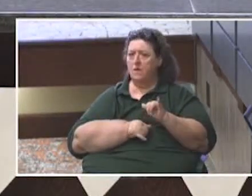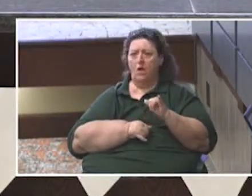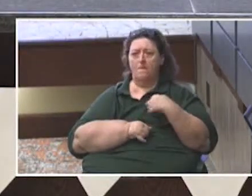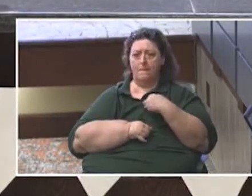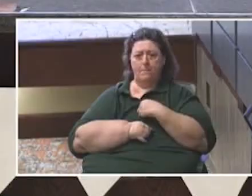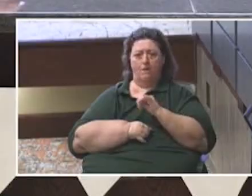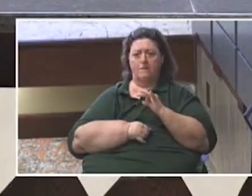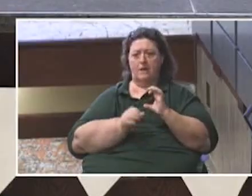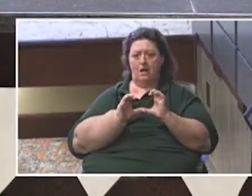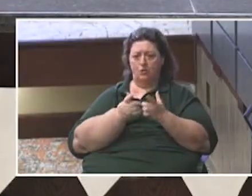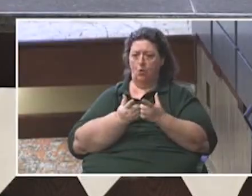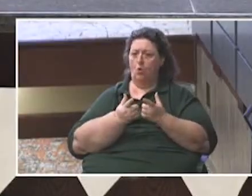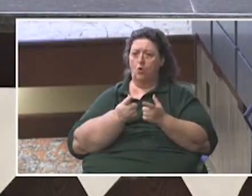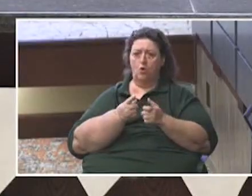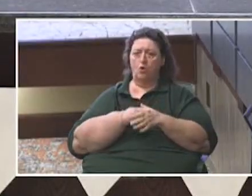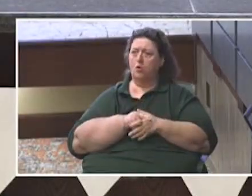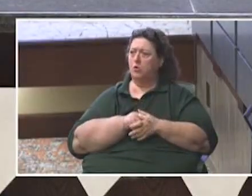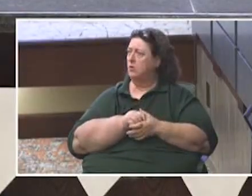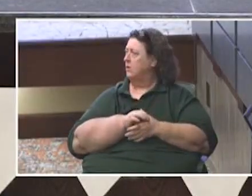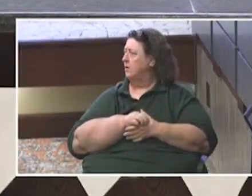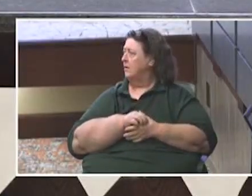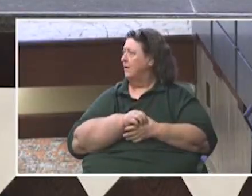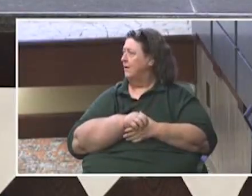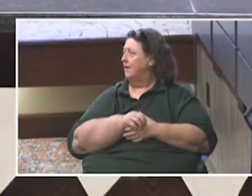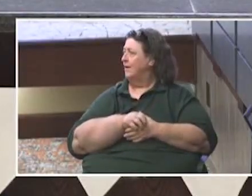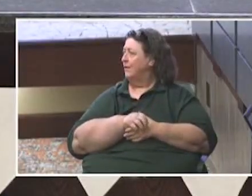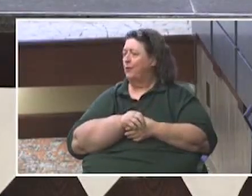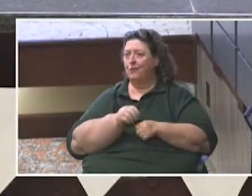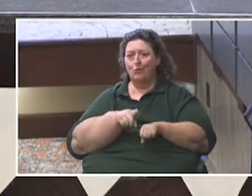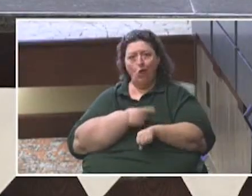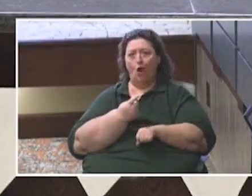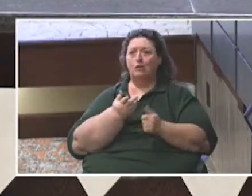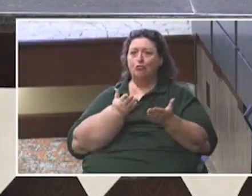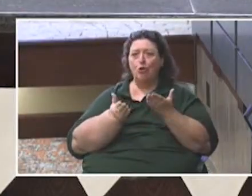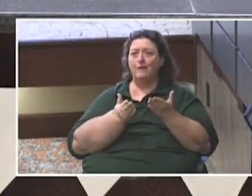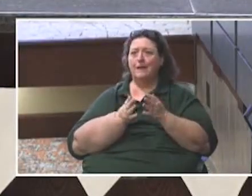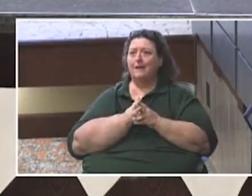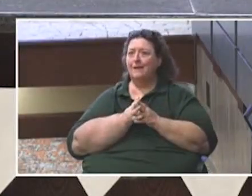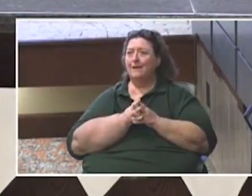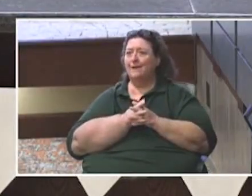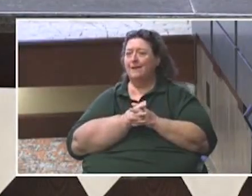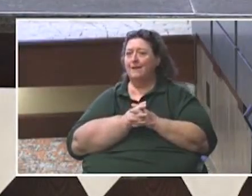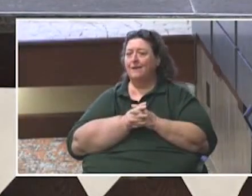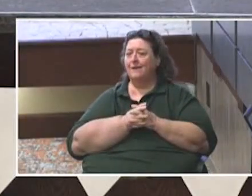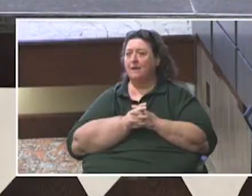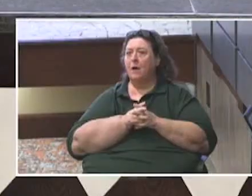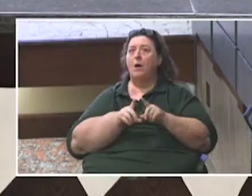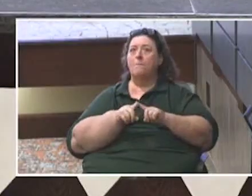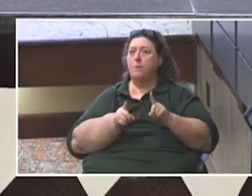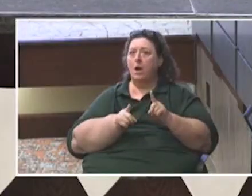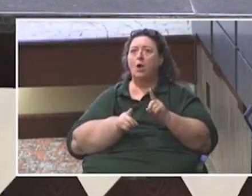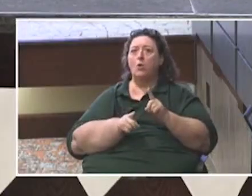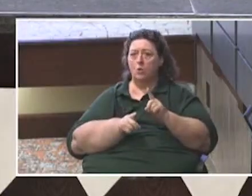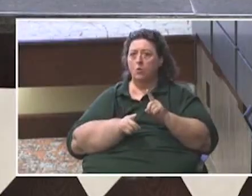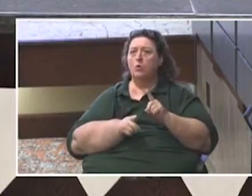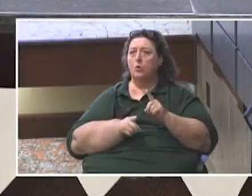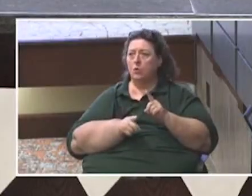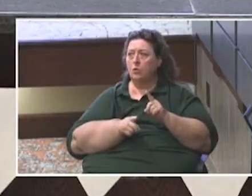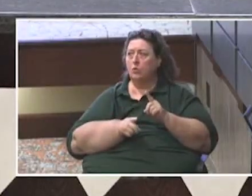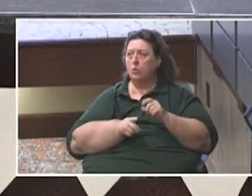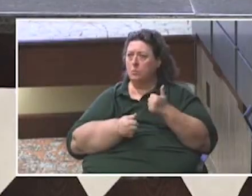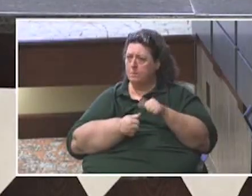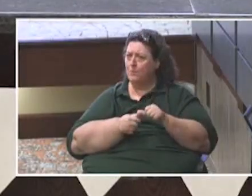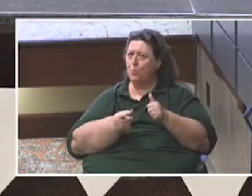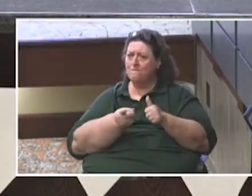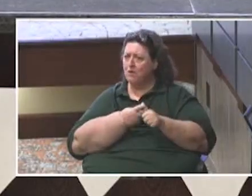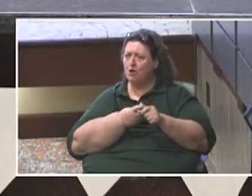well, nice, longest serving members. I was like, fix it, Jesus. Nobody's as old as me. But when we first started looking at